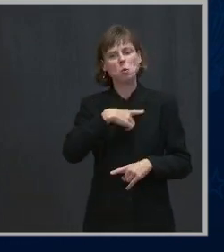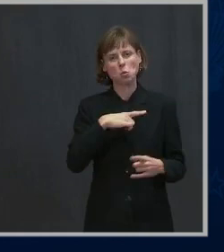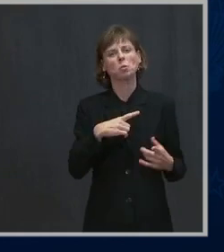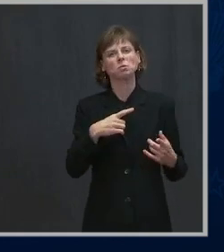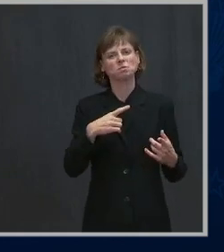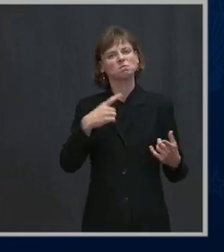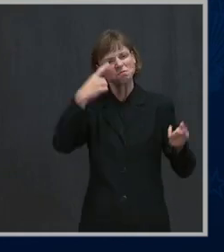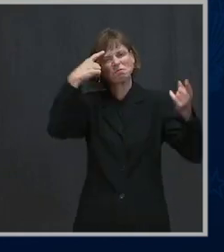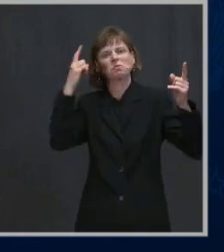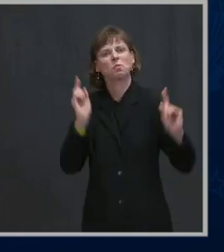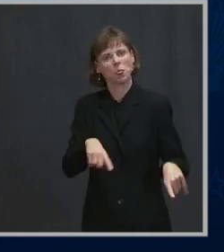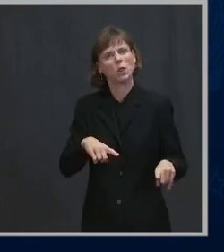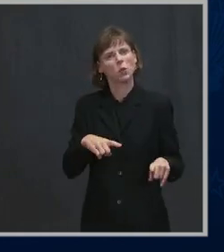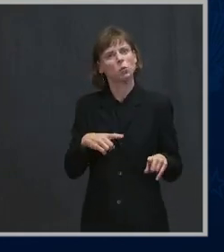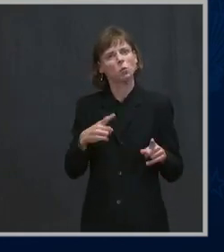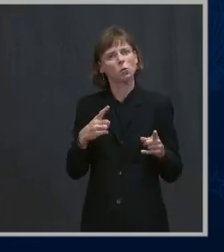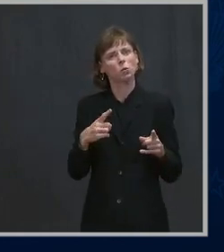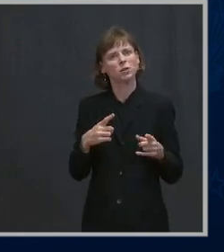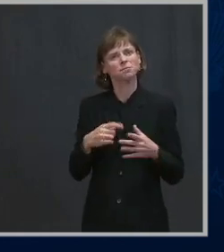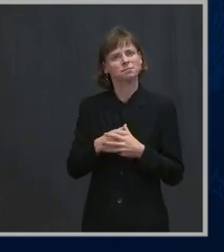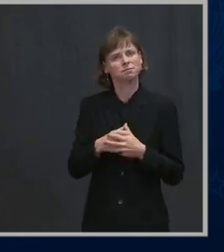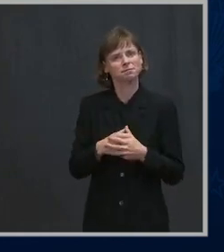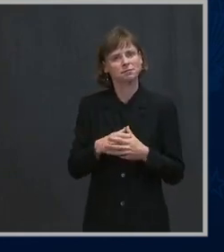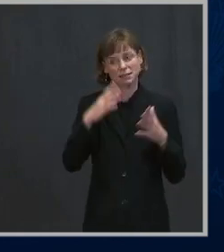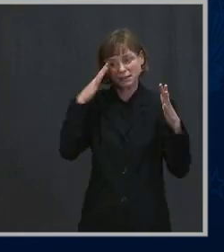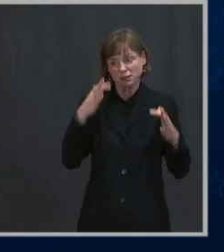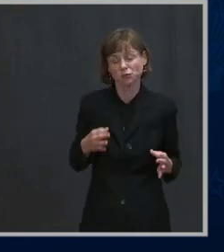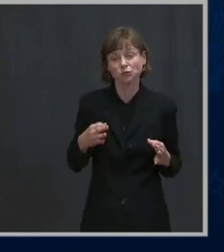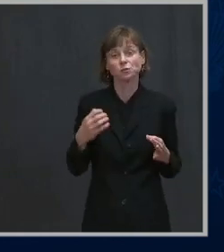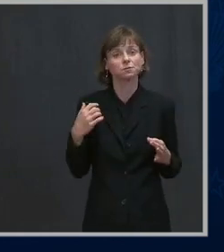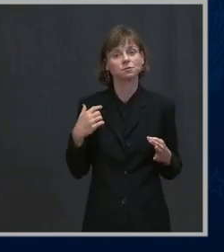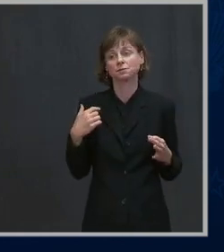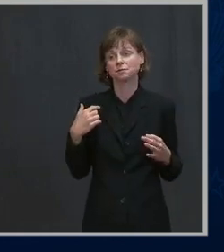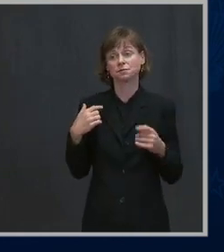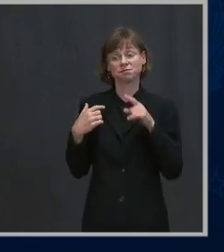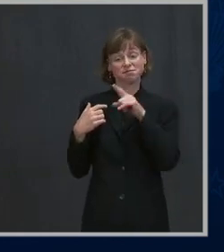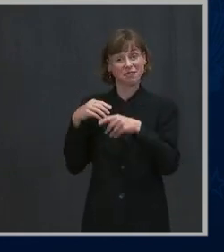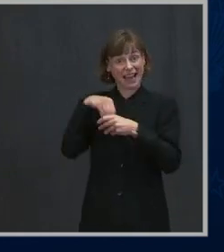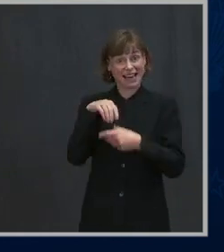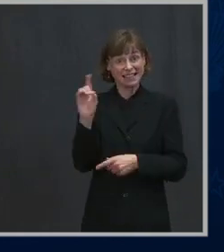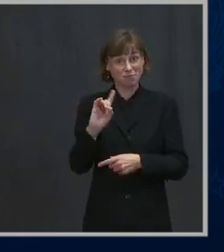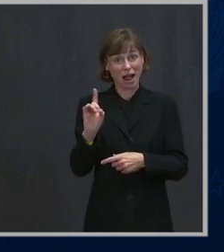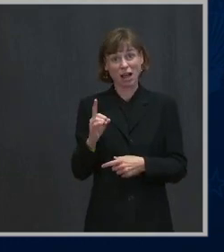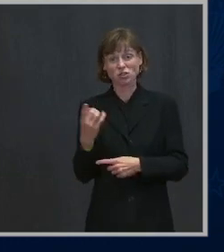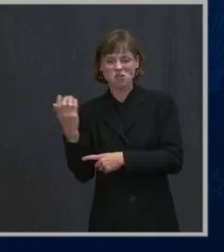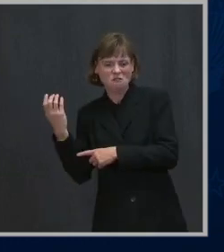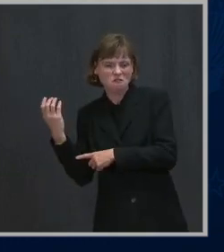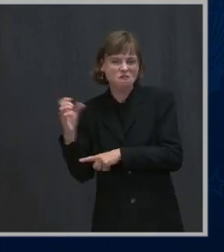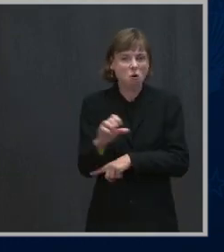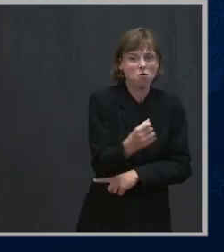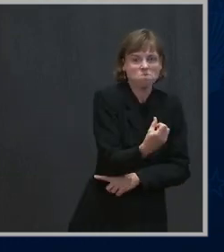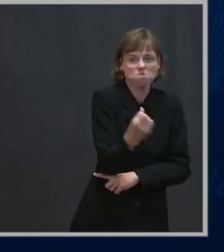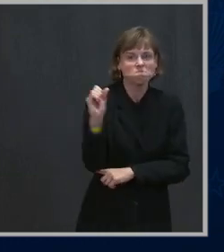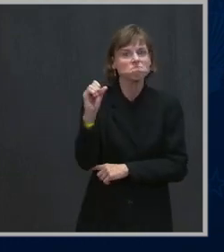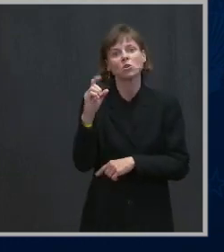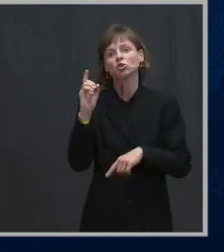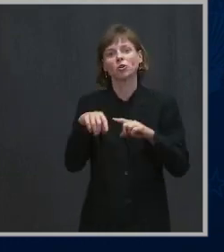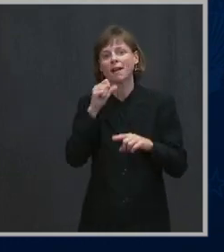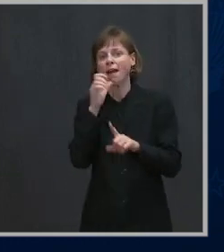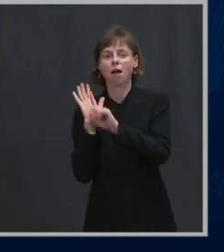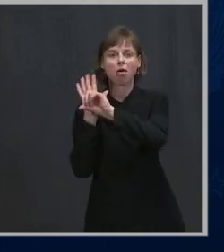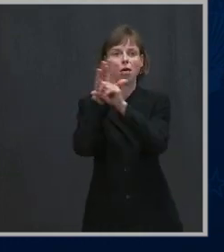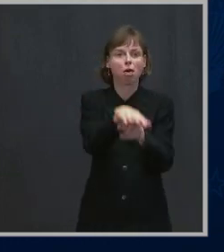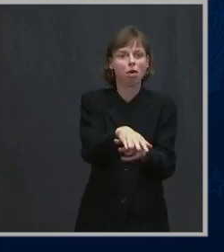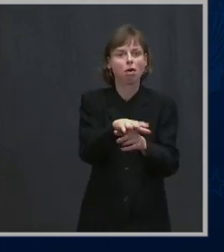there can be no doubt in a democracy force should never seek to overrule the will of the people or attempt to